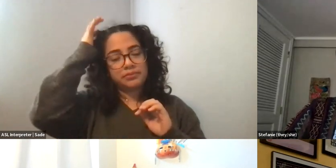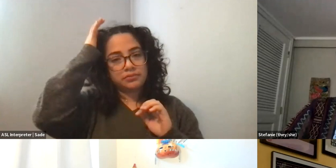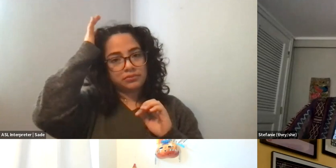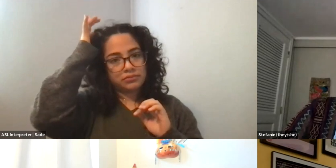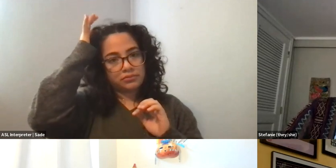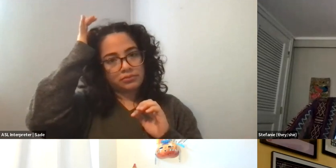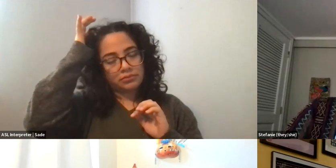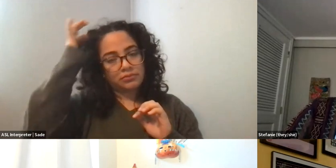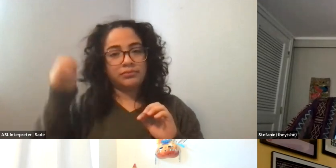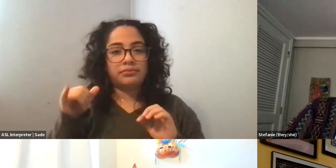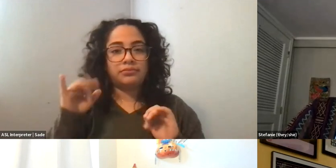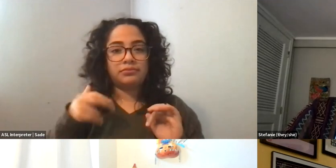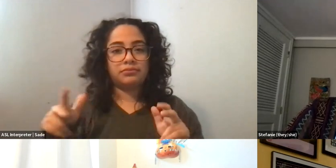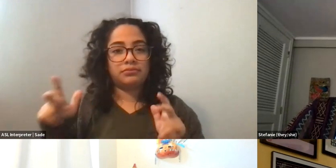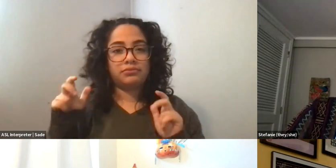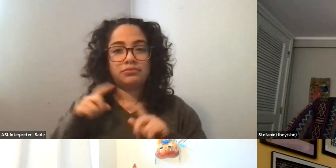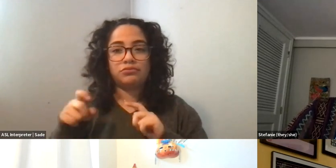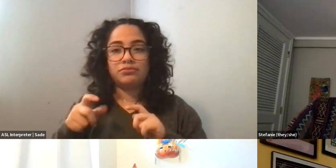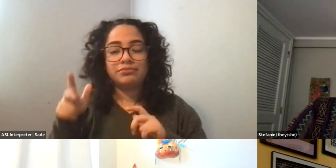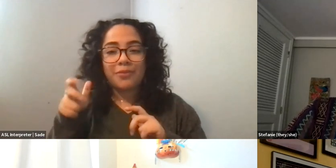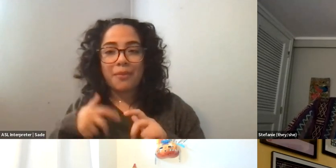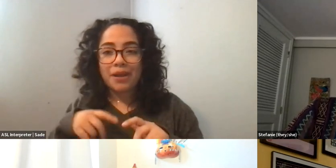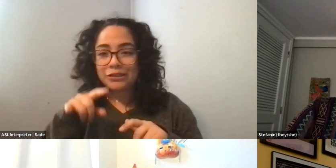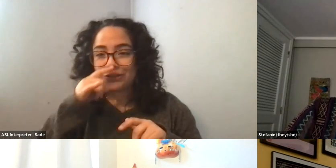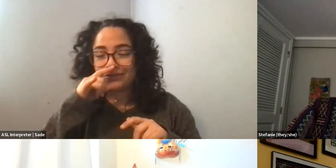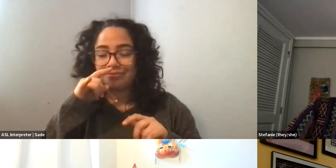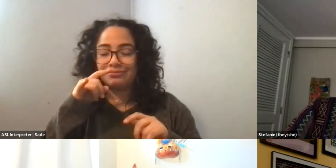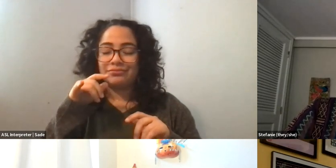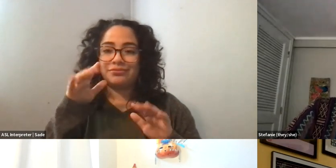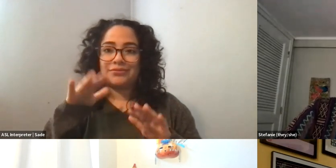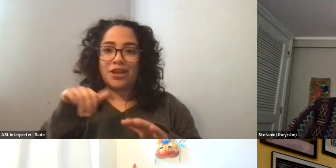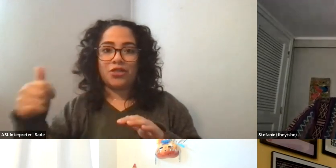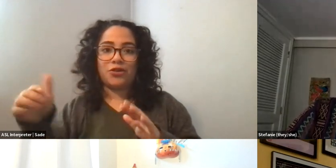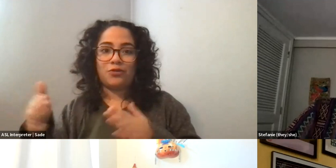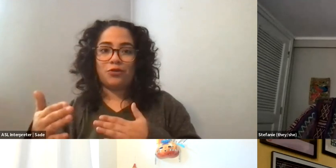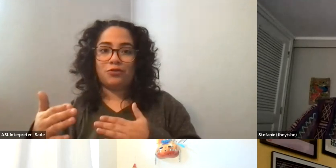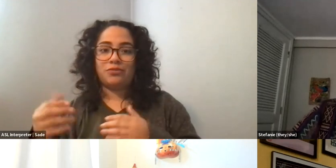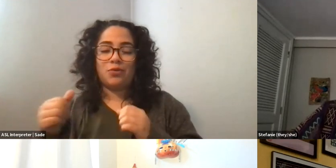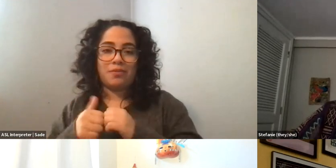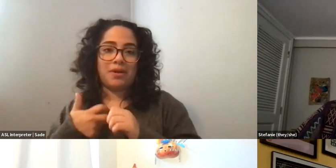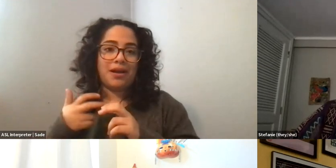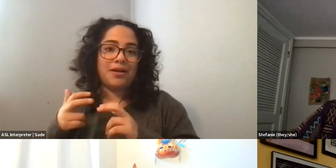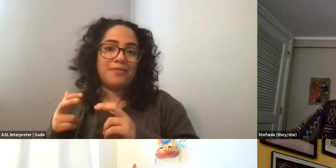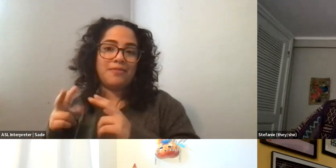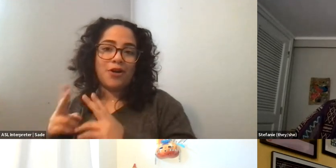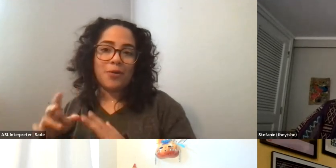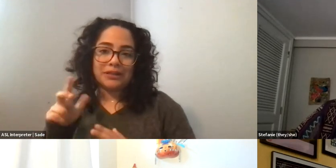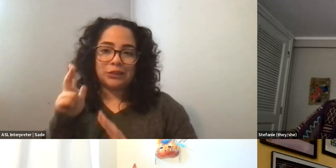If you listen closely, you can hear my children in the other room with my partner because it's 3 hours earlier and it's breakfast time.